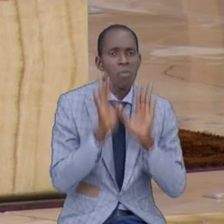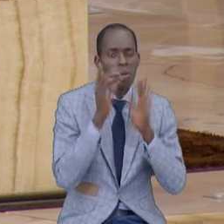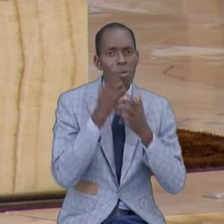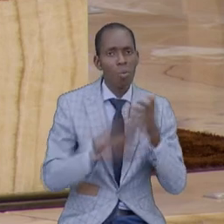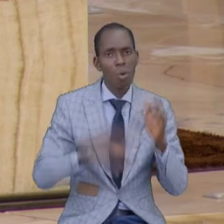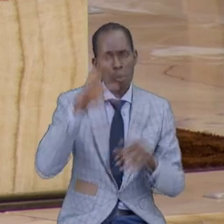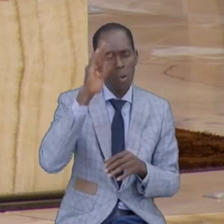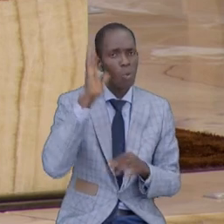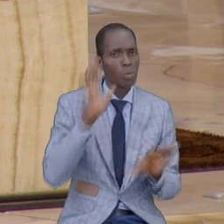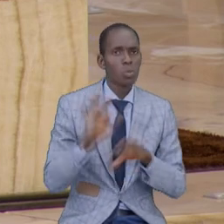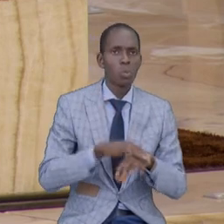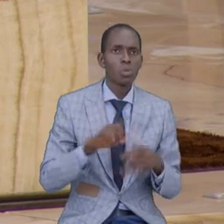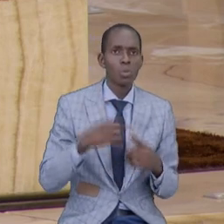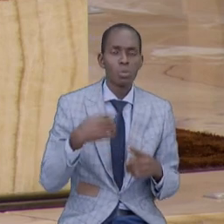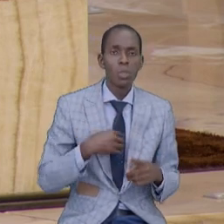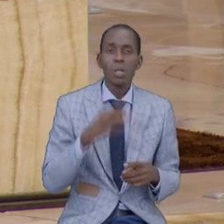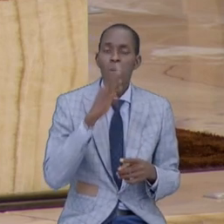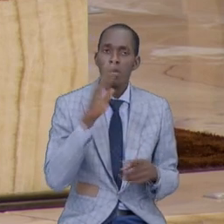do unto me. Be